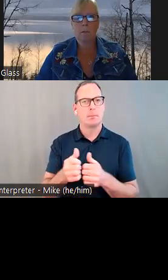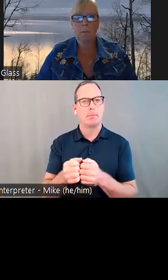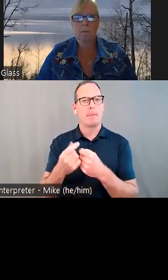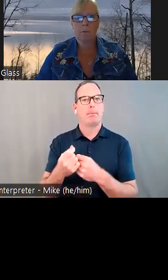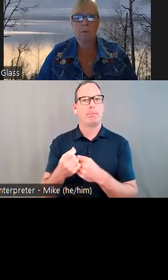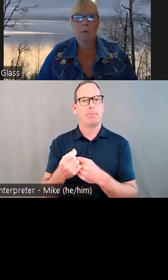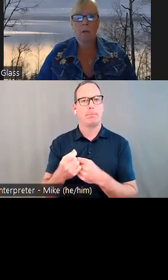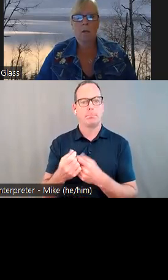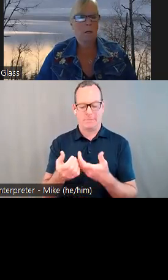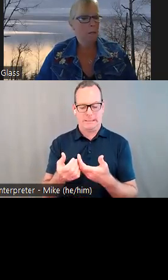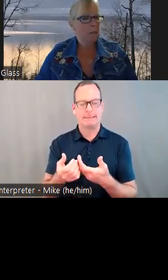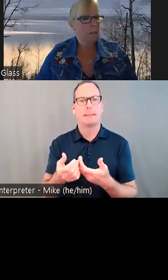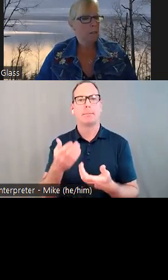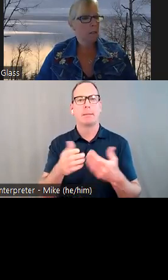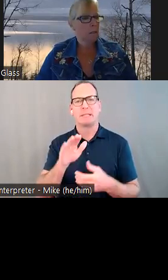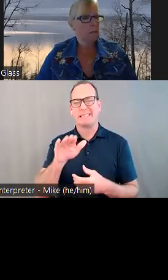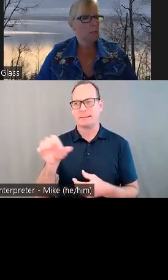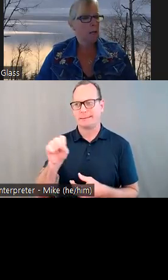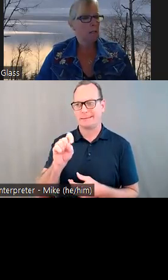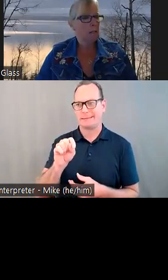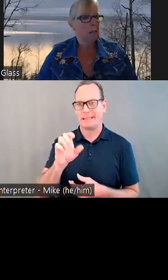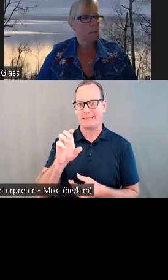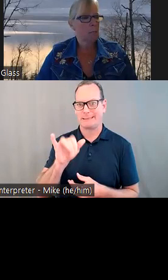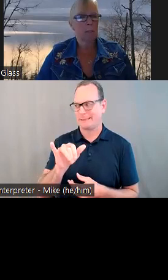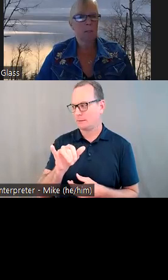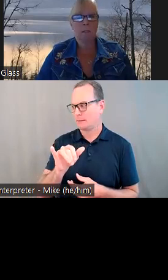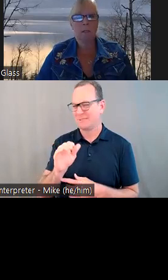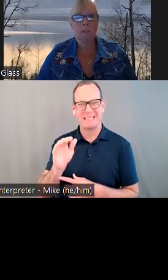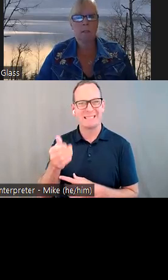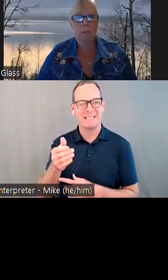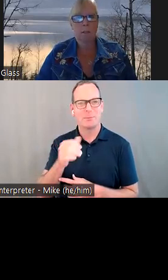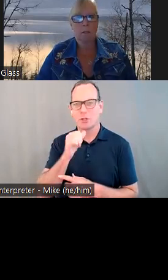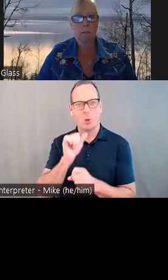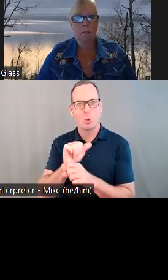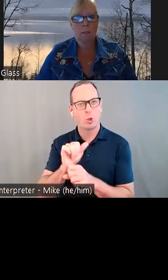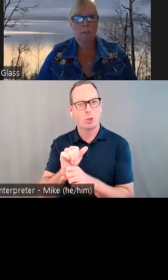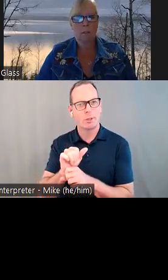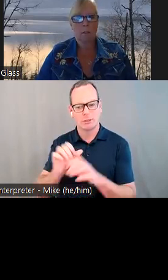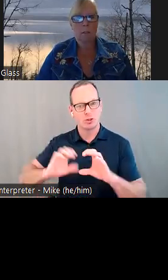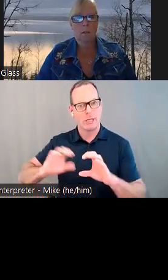something probably for you. I got a text saying that the chat is disabled in this session.